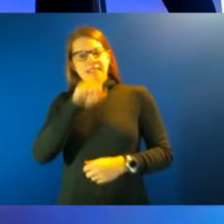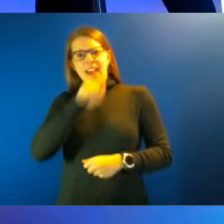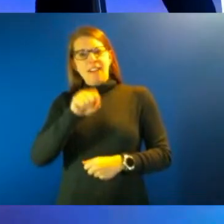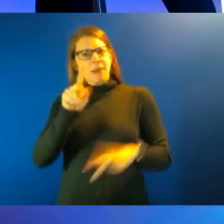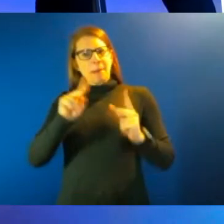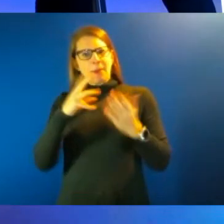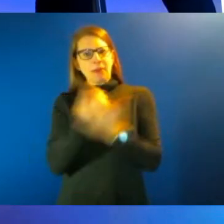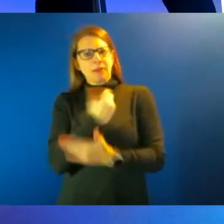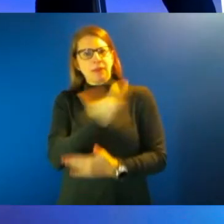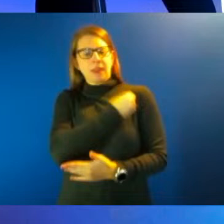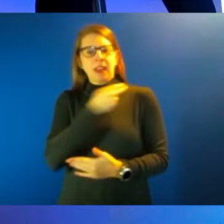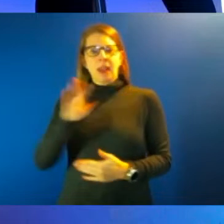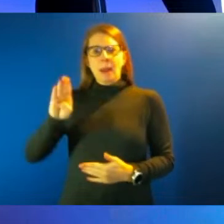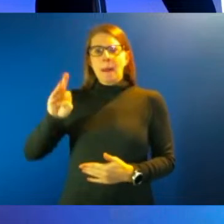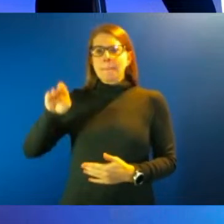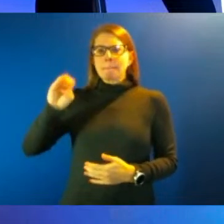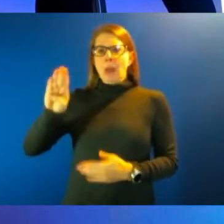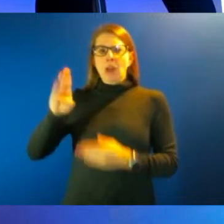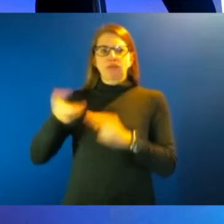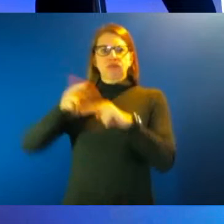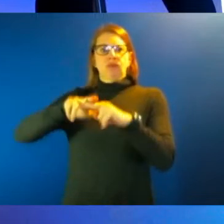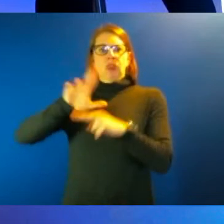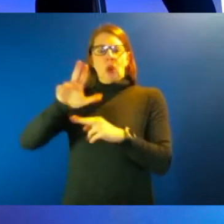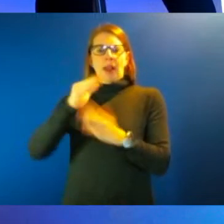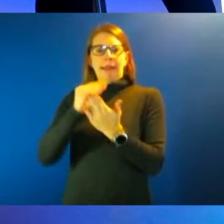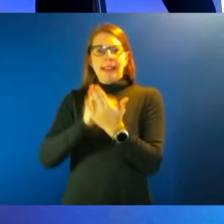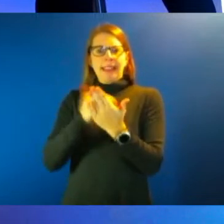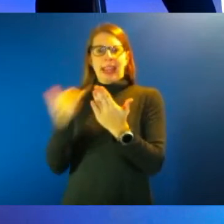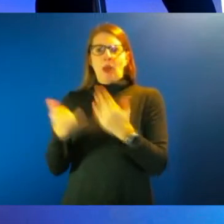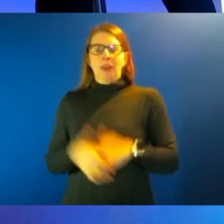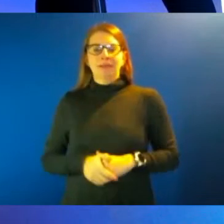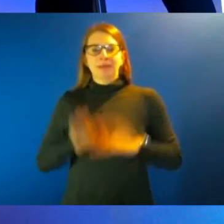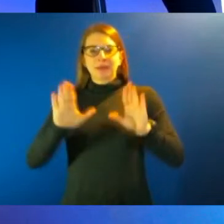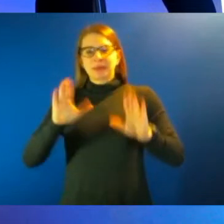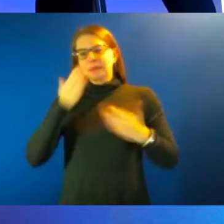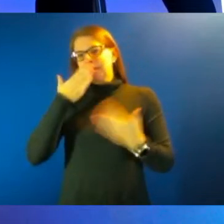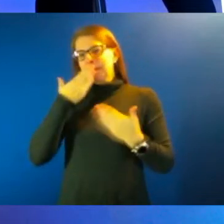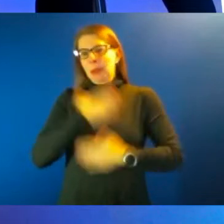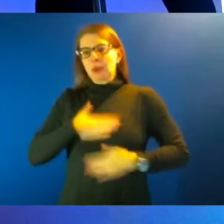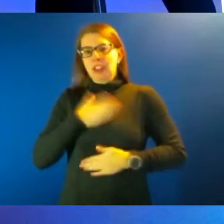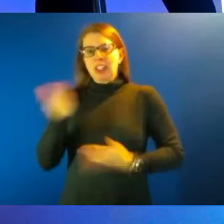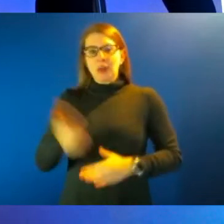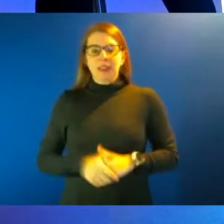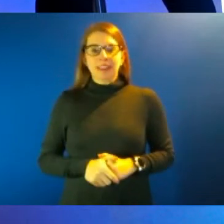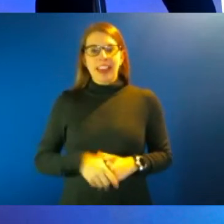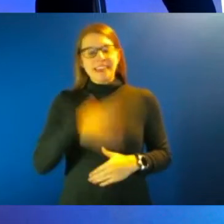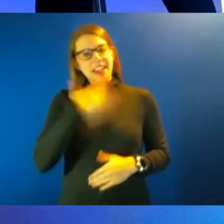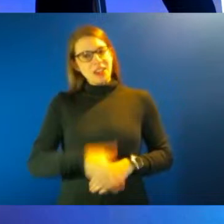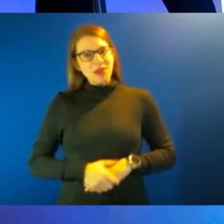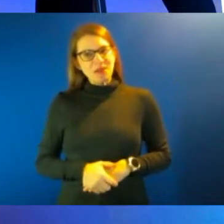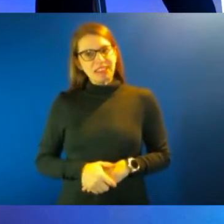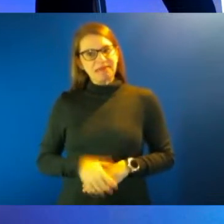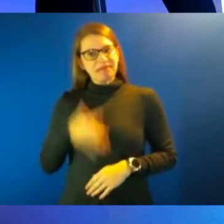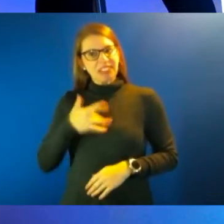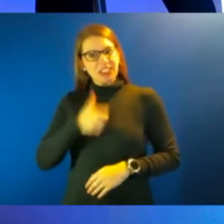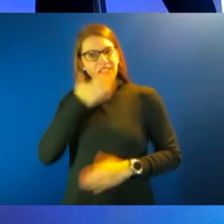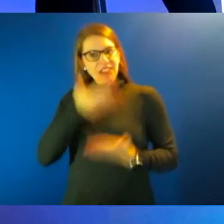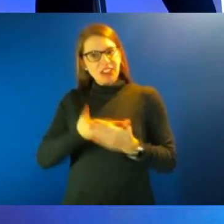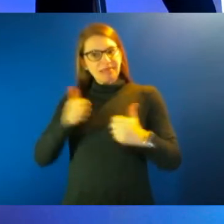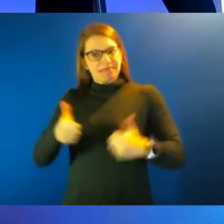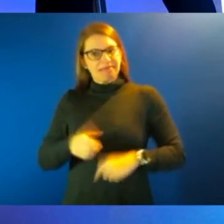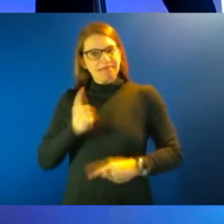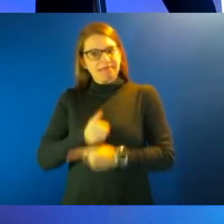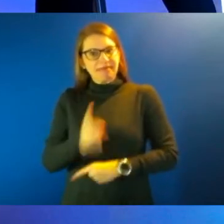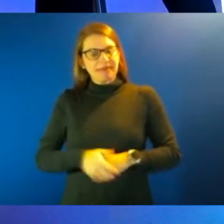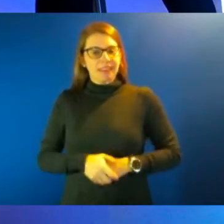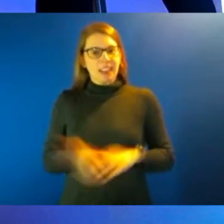one off important. your list today. Thank you very much. Okay, have a great weekend, Bethany. Well Appreciate done, you. Jess. Thank you, right? That's good. Like That's a it. good thing. And One like I more. said, it's a big deal.